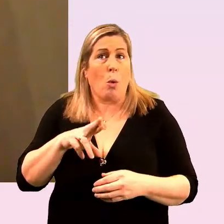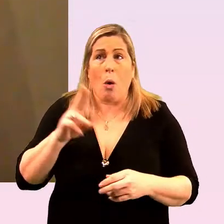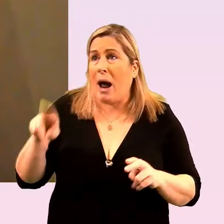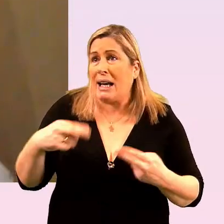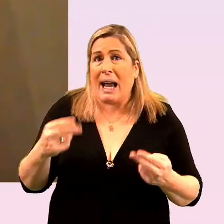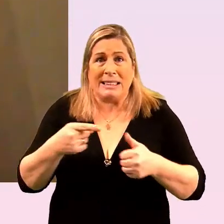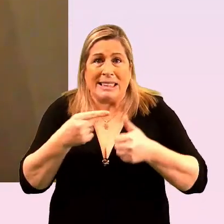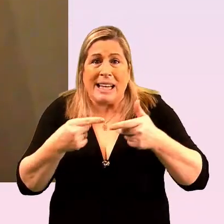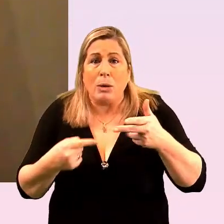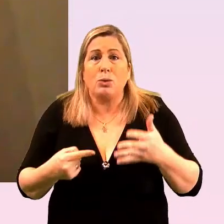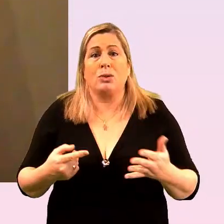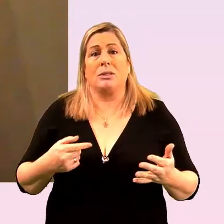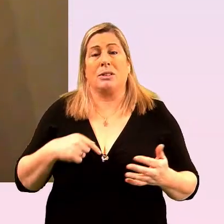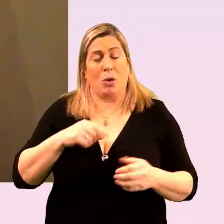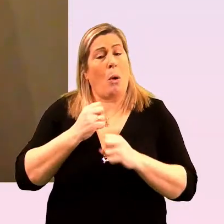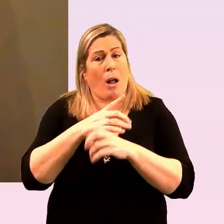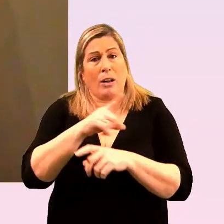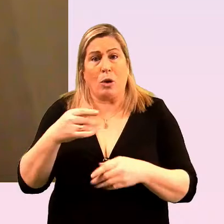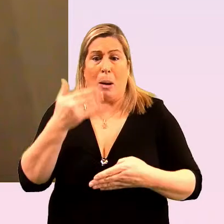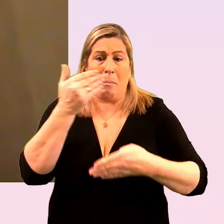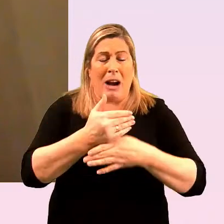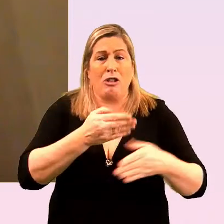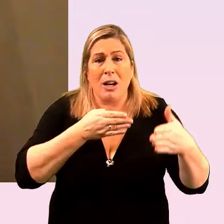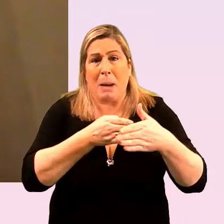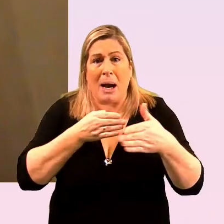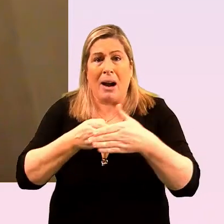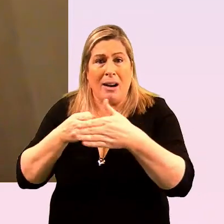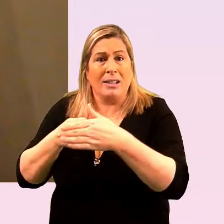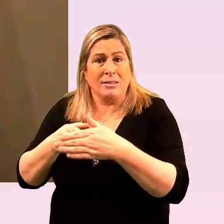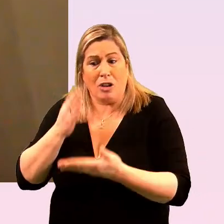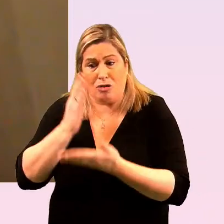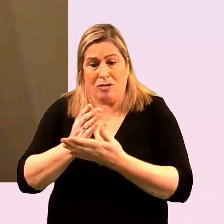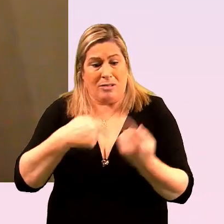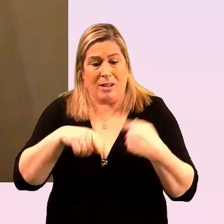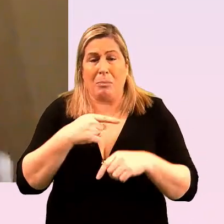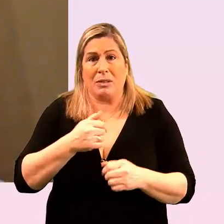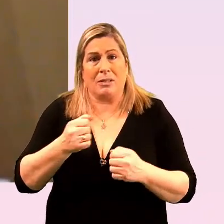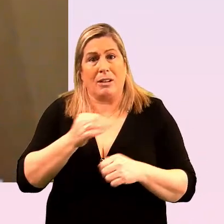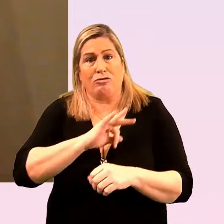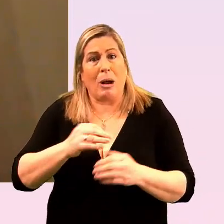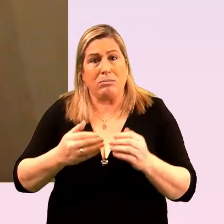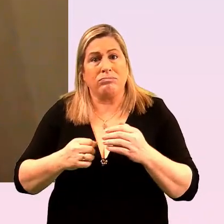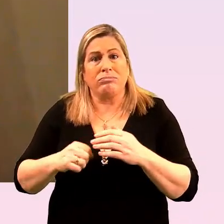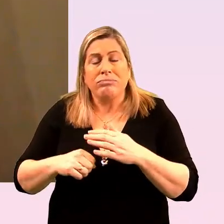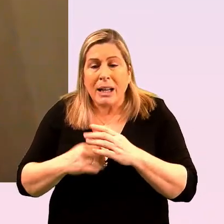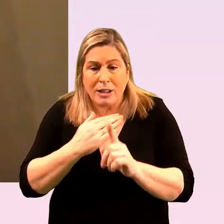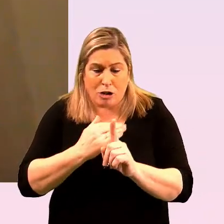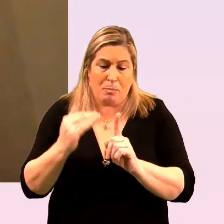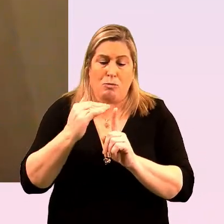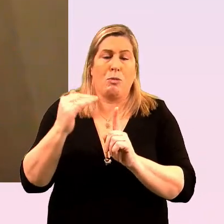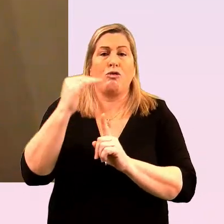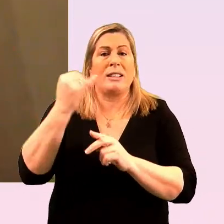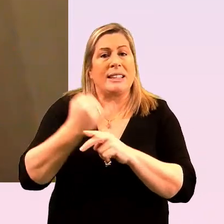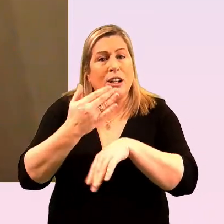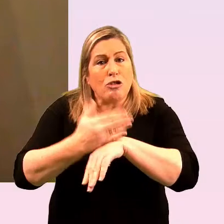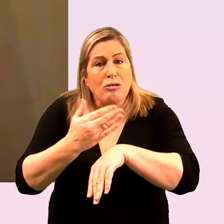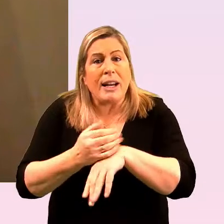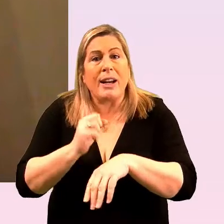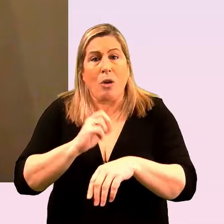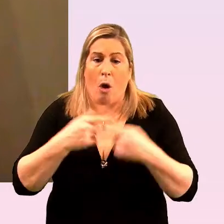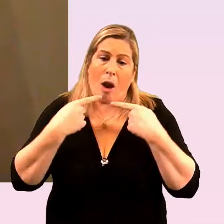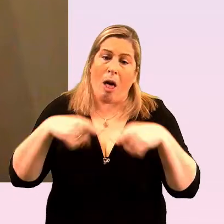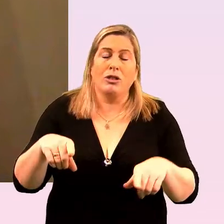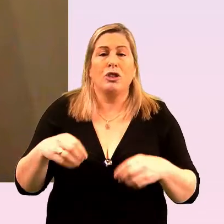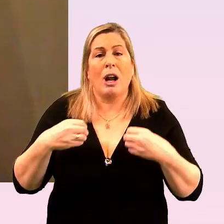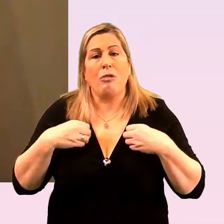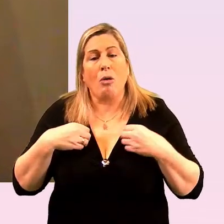things stand in our way of actually progressing into a career, launching our own career. And this is why